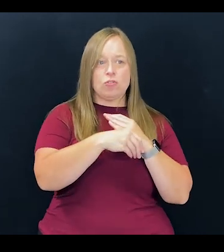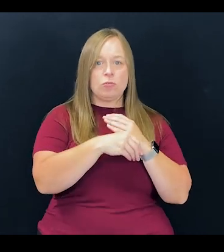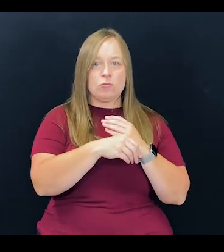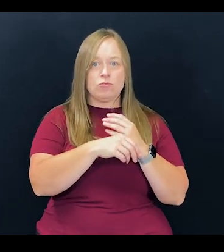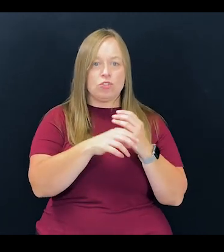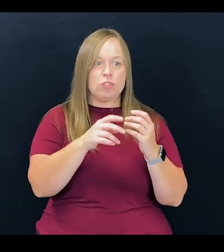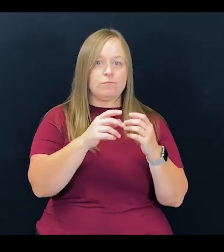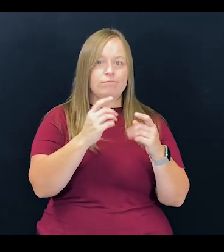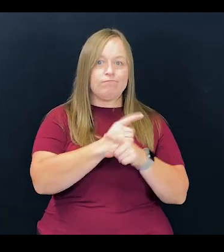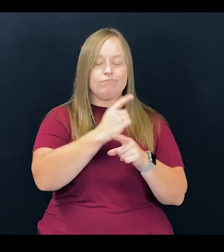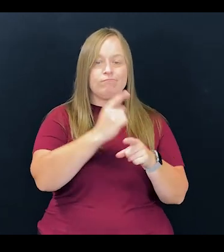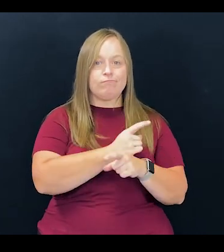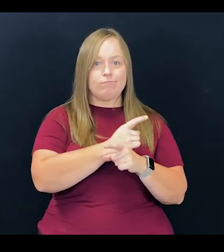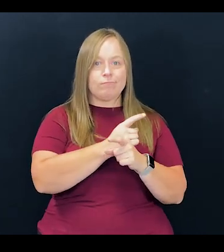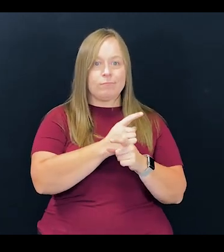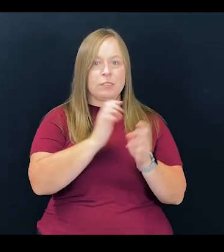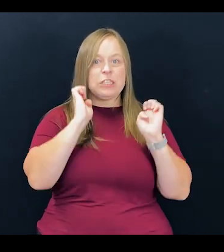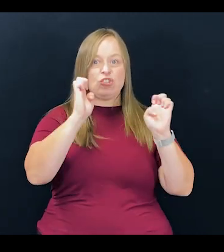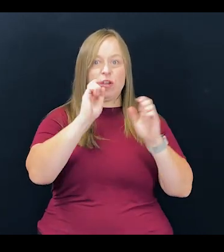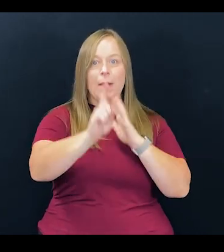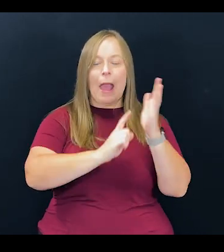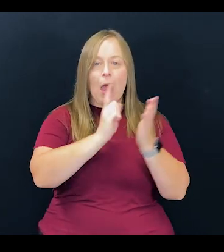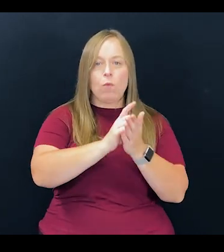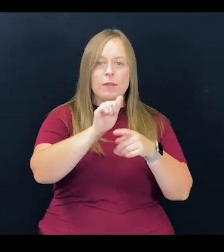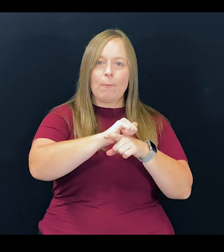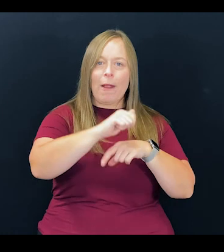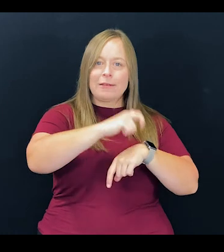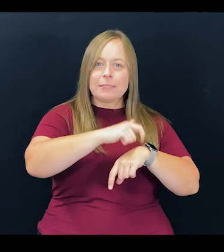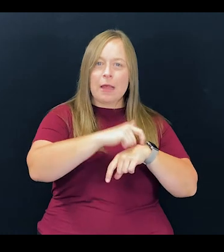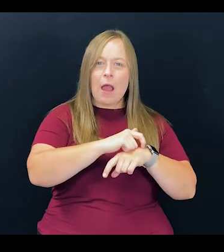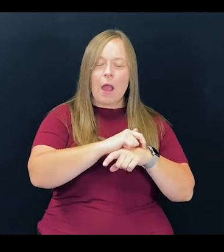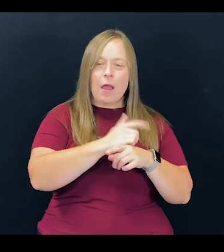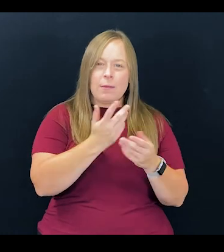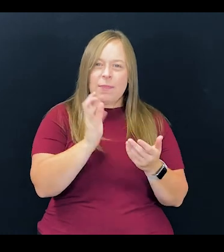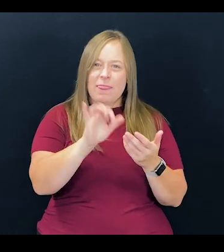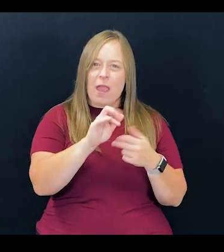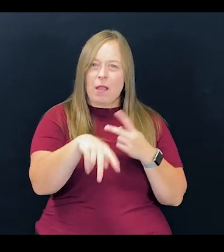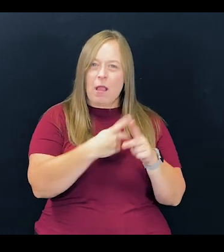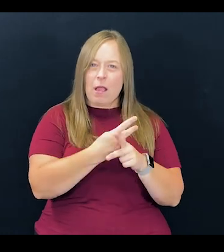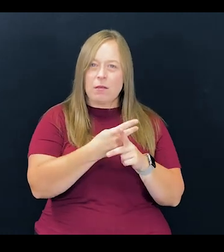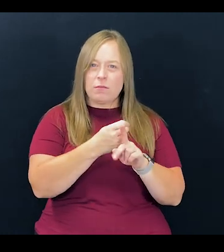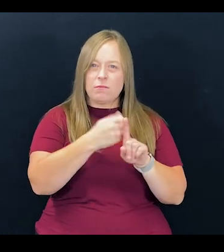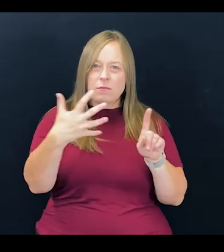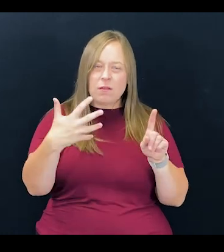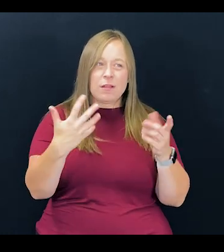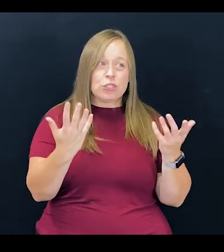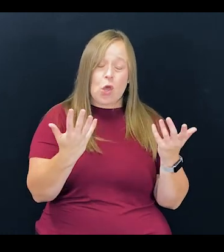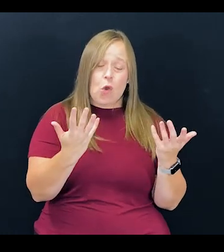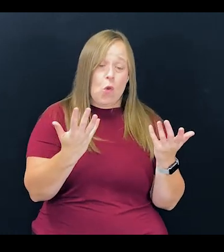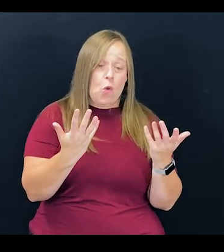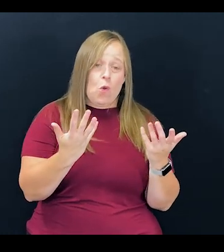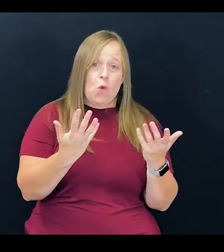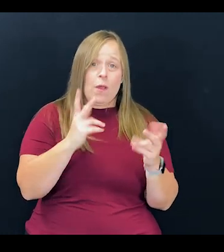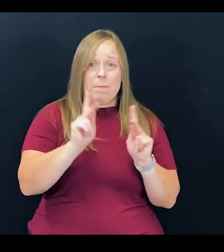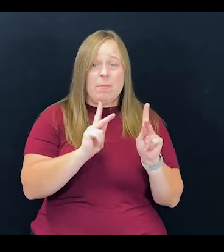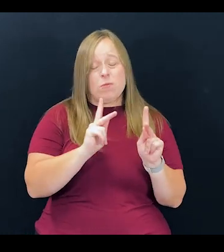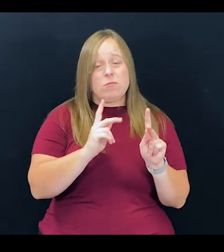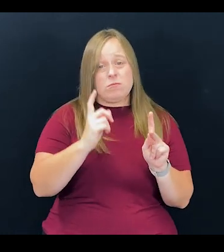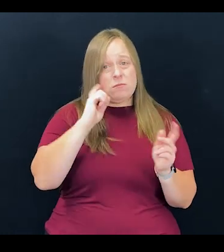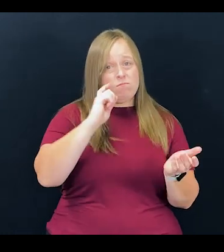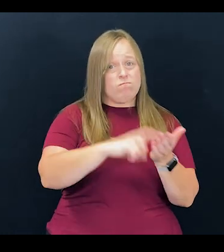in addition to just the run-of-the-mill gym hours and practice hours and pool hours and things of that nature.